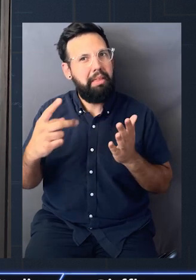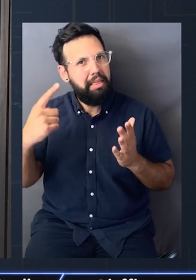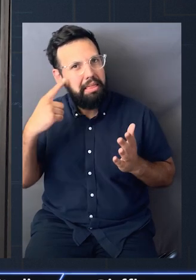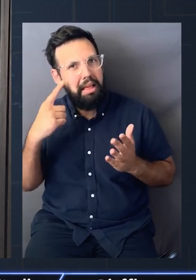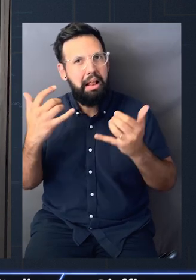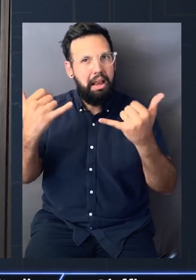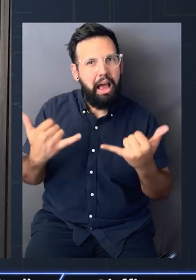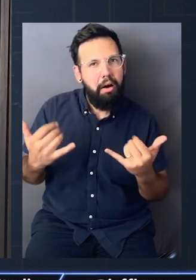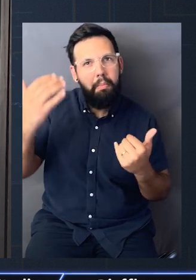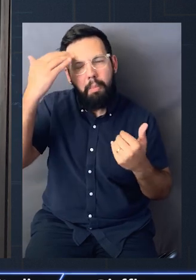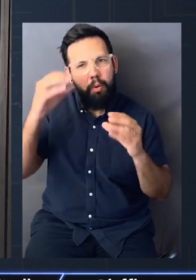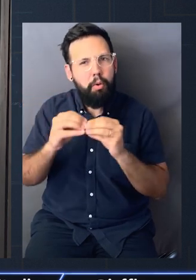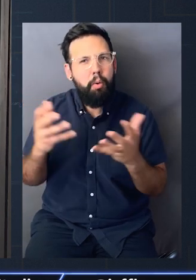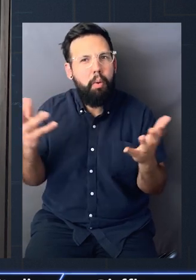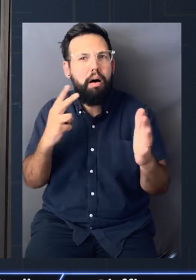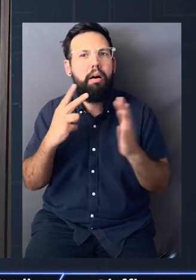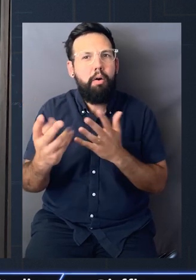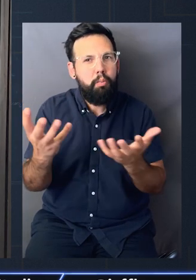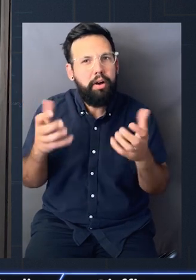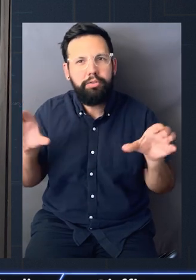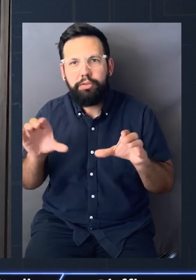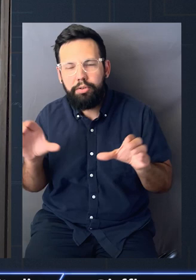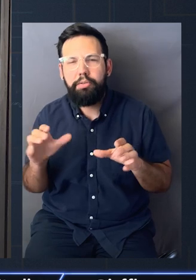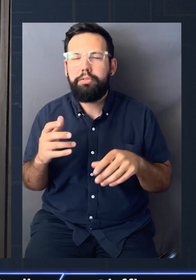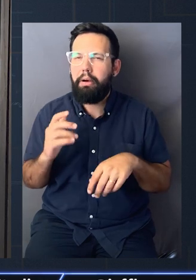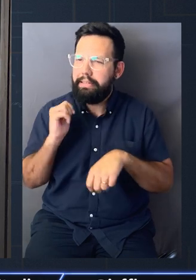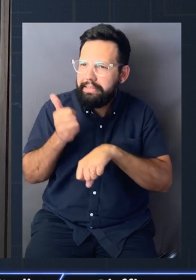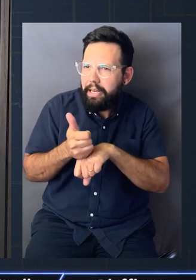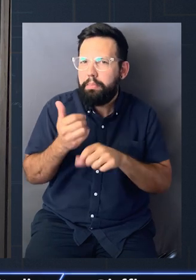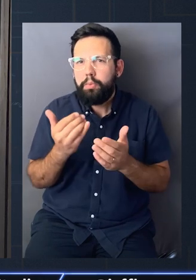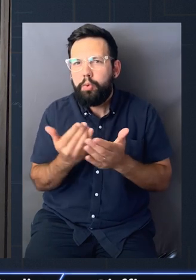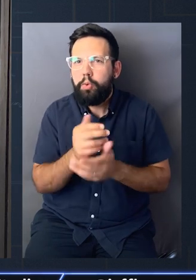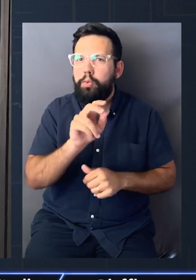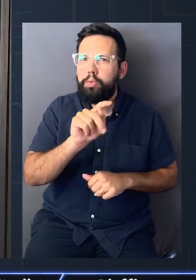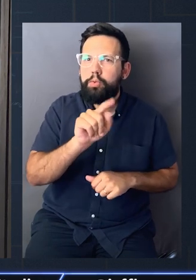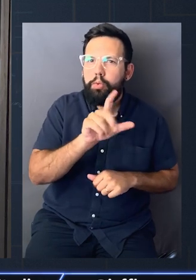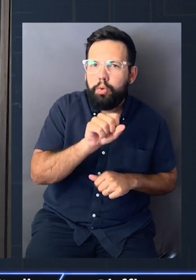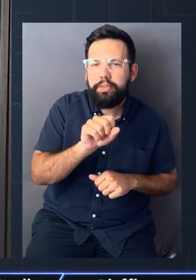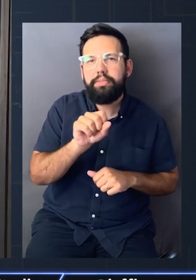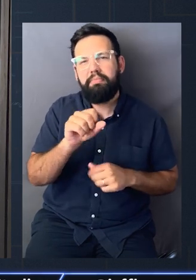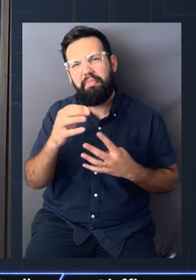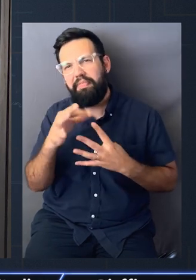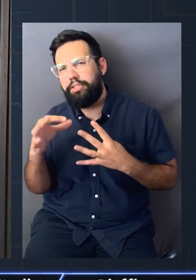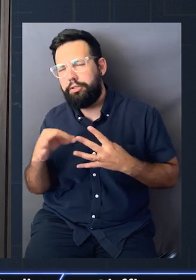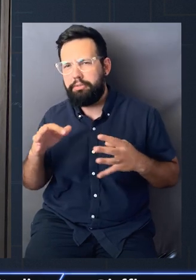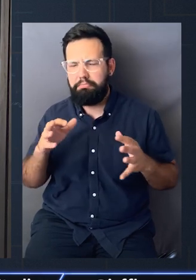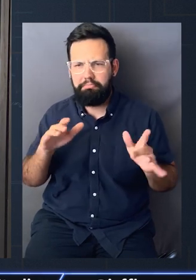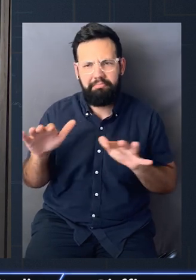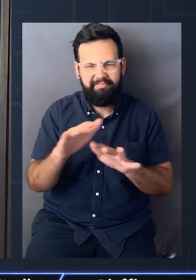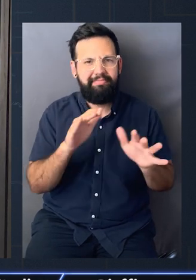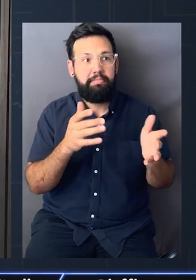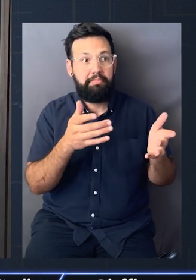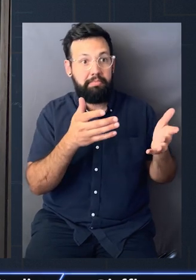future. Actually helped to design some web services tools and features and got a bit of experience with it. But my 3 years were